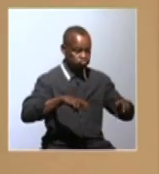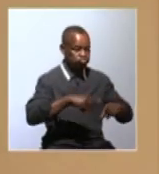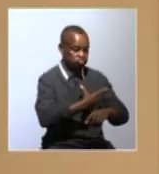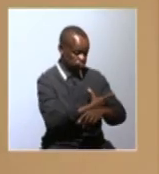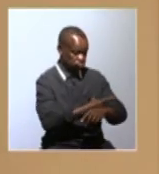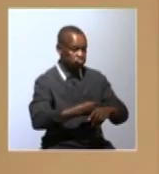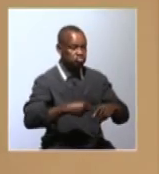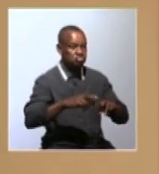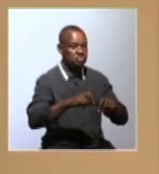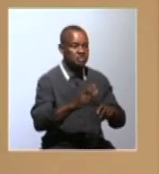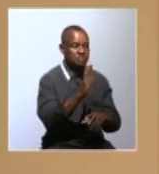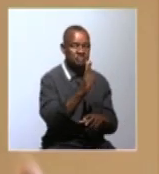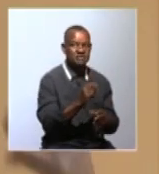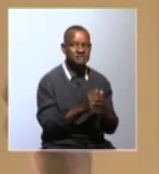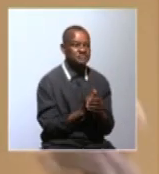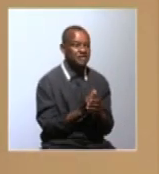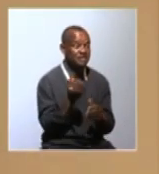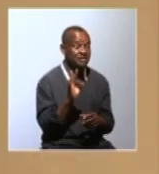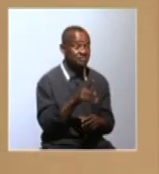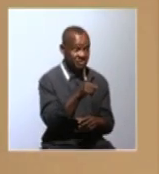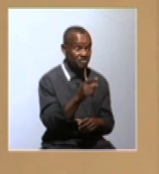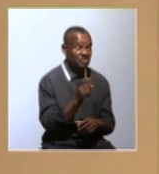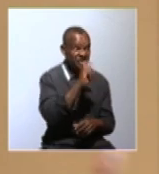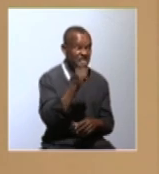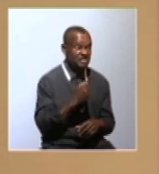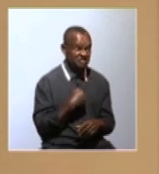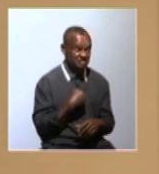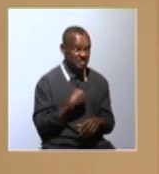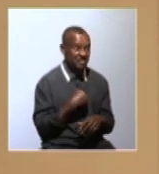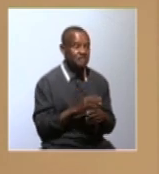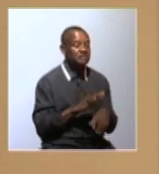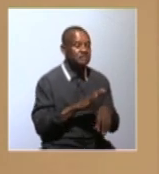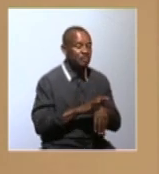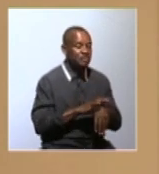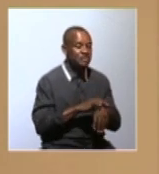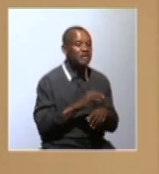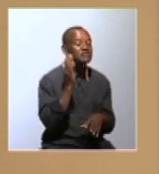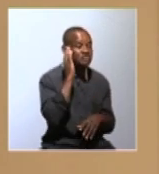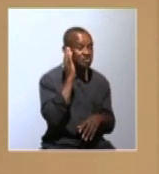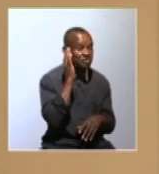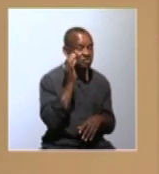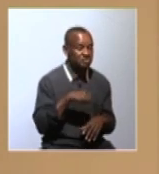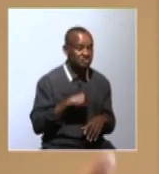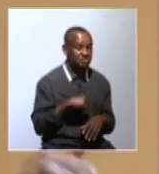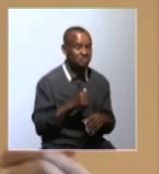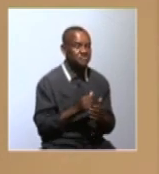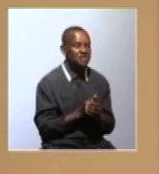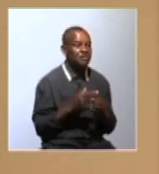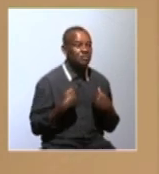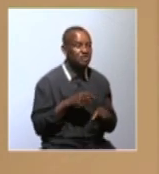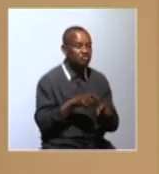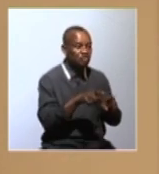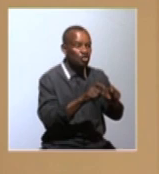clinician, what is my impression? I've also been following this thing for quite a long time. If you look at